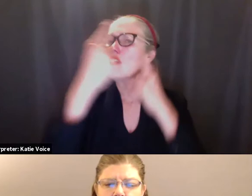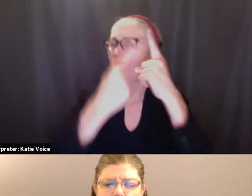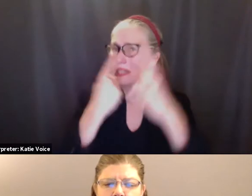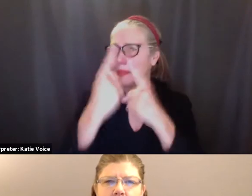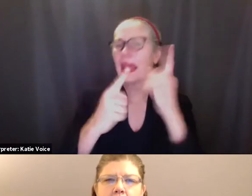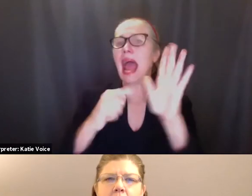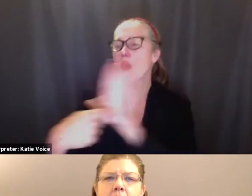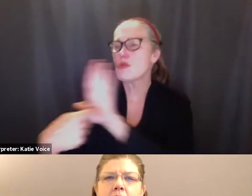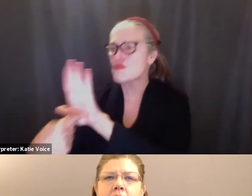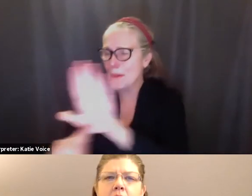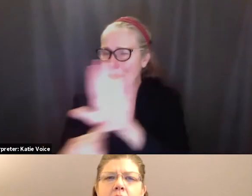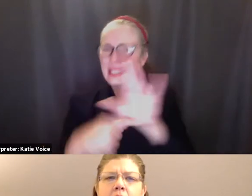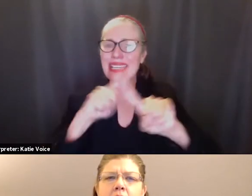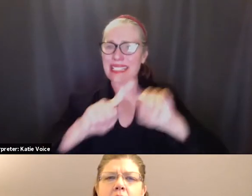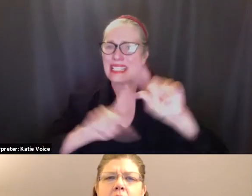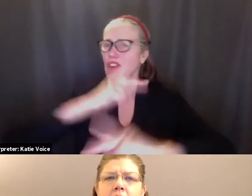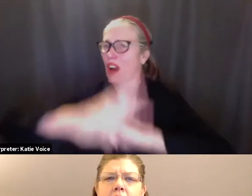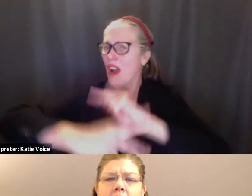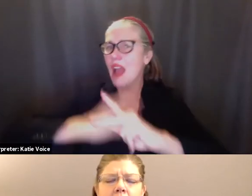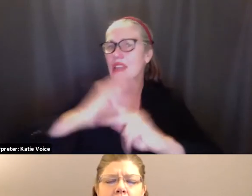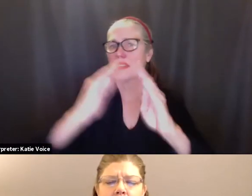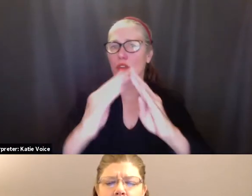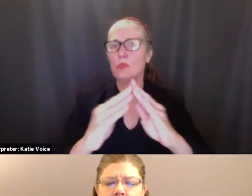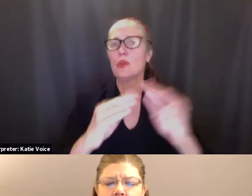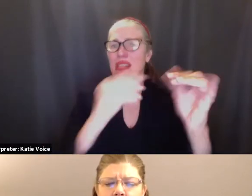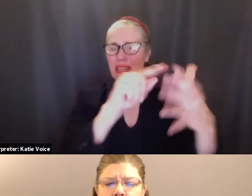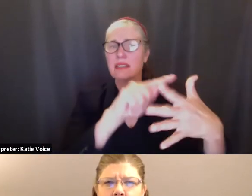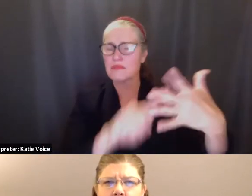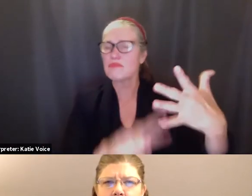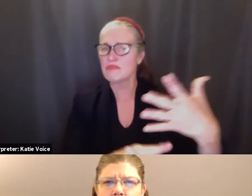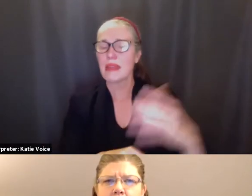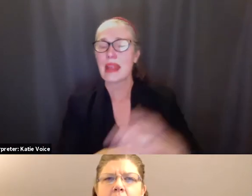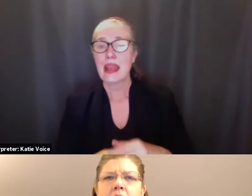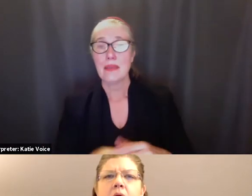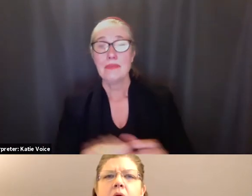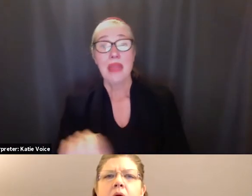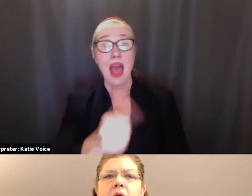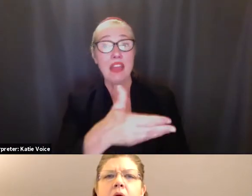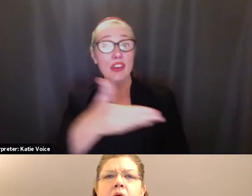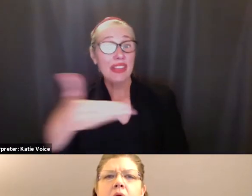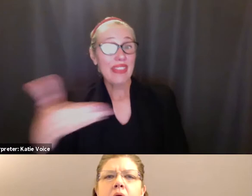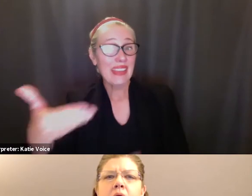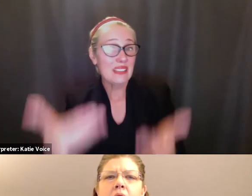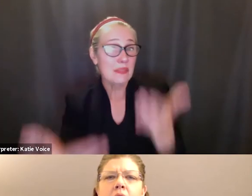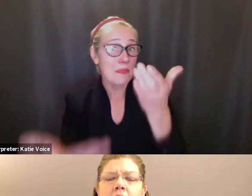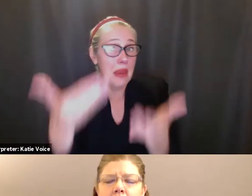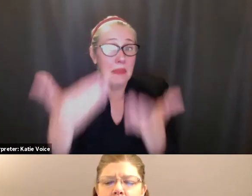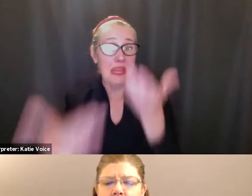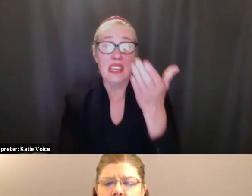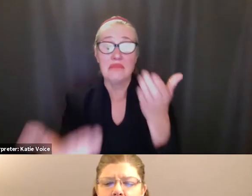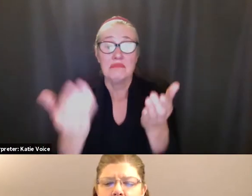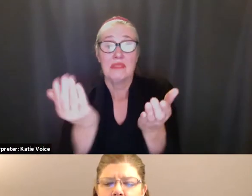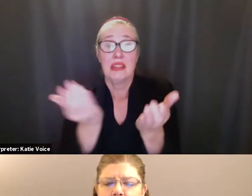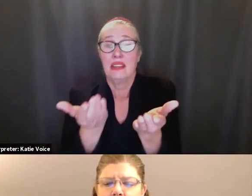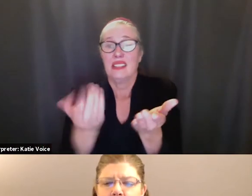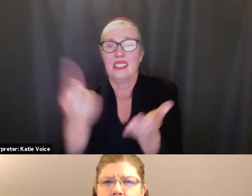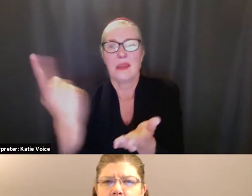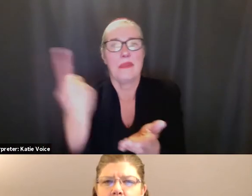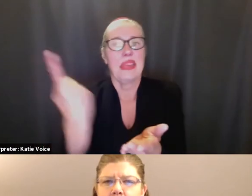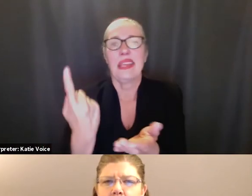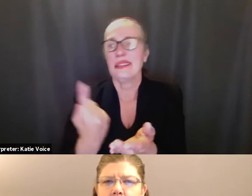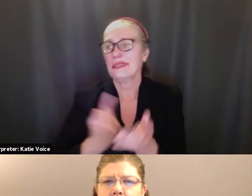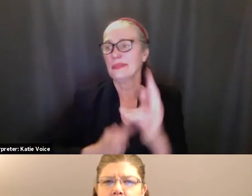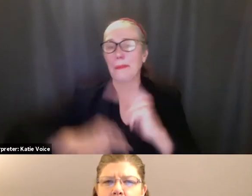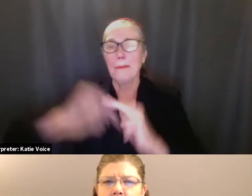be represented in the in the line that's something to look at other things uh whether it's a a man-made feature such as a major